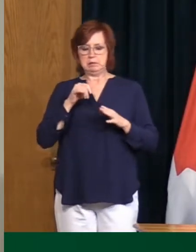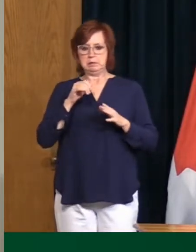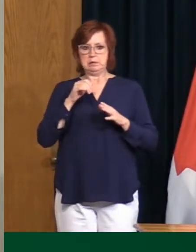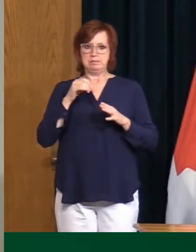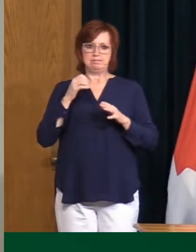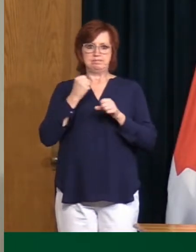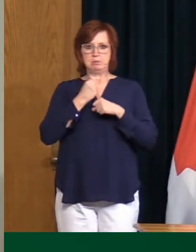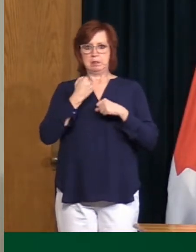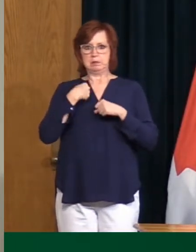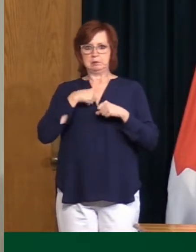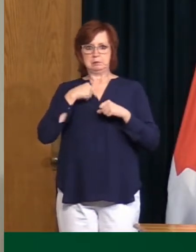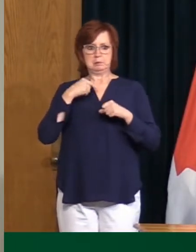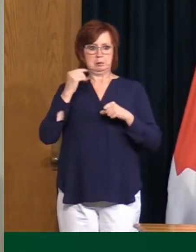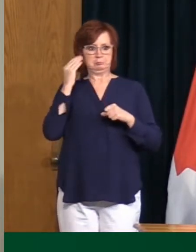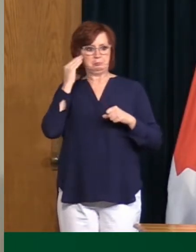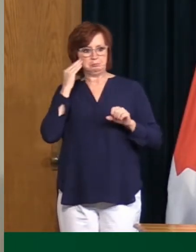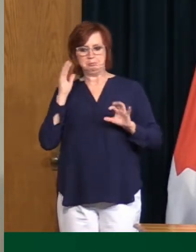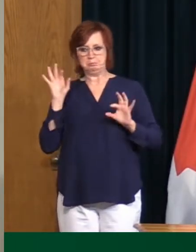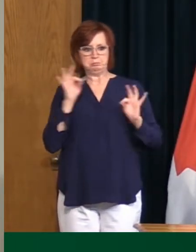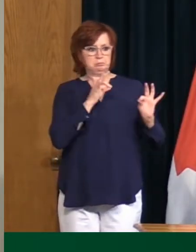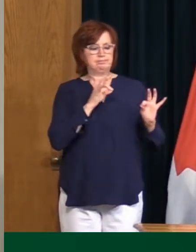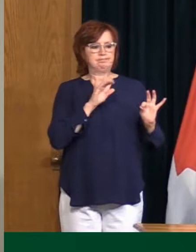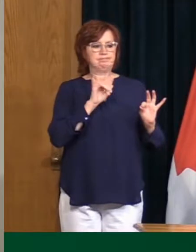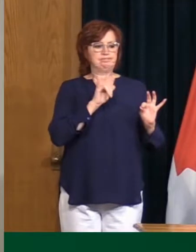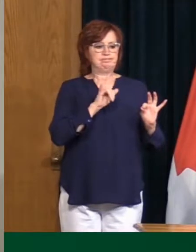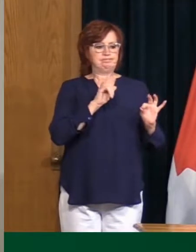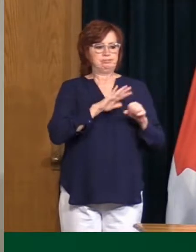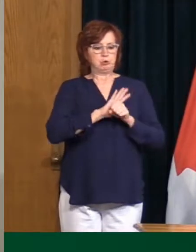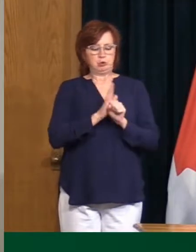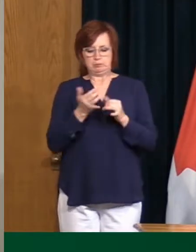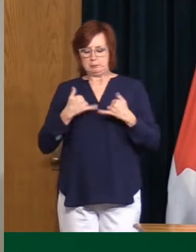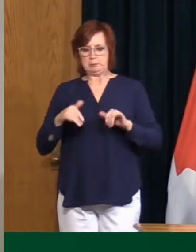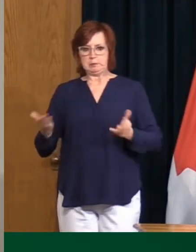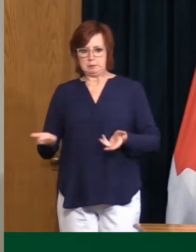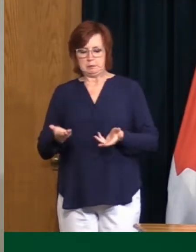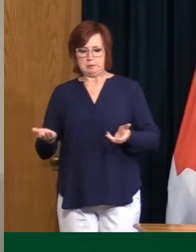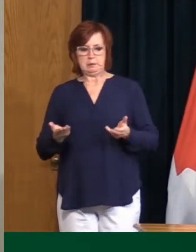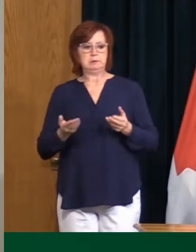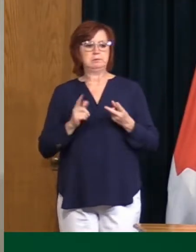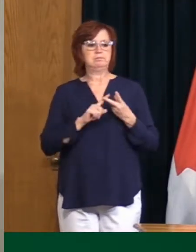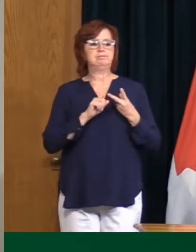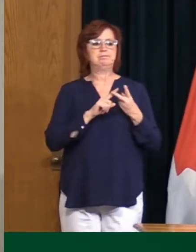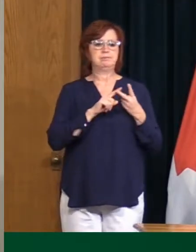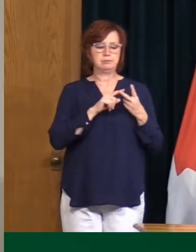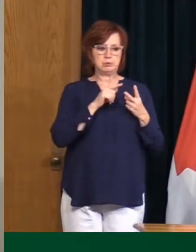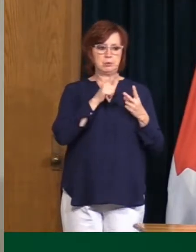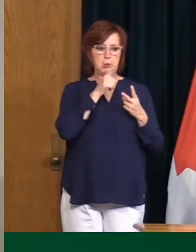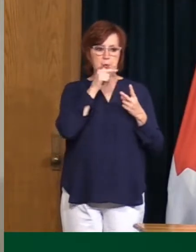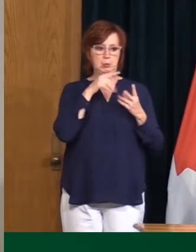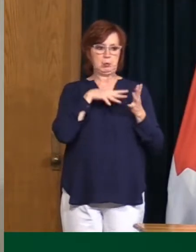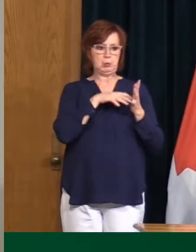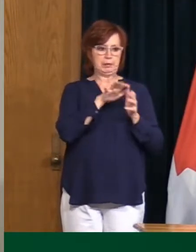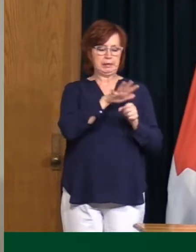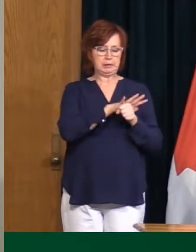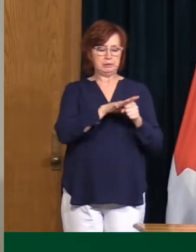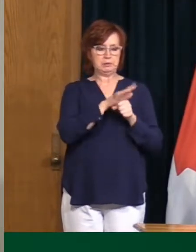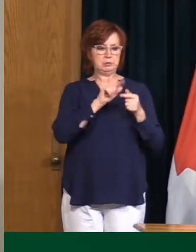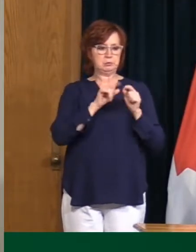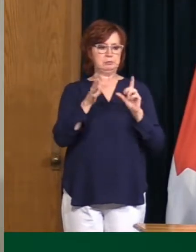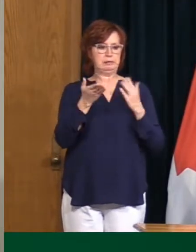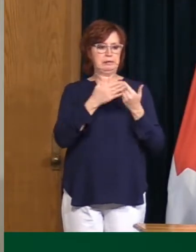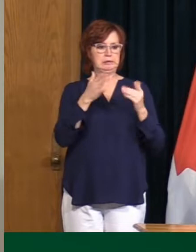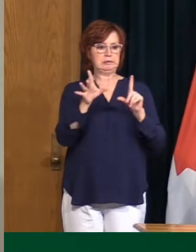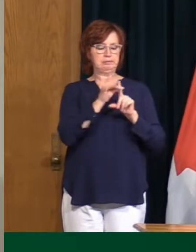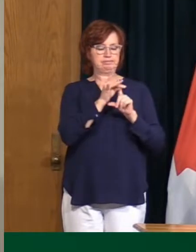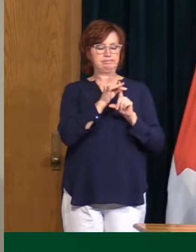can impact everyone, it impacts those who are older, who have underlying risk factors more severely, and